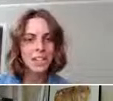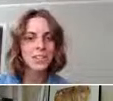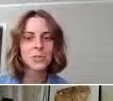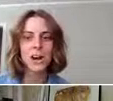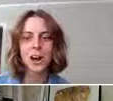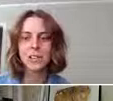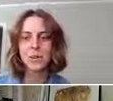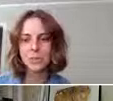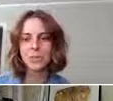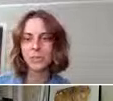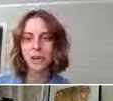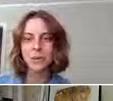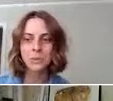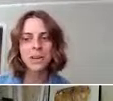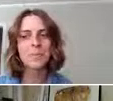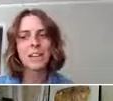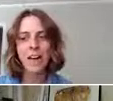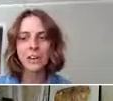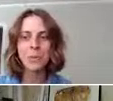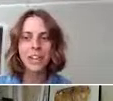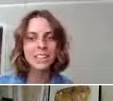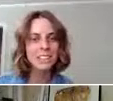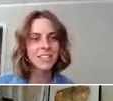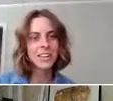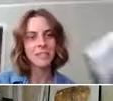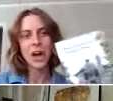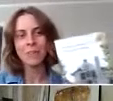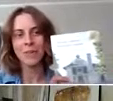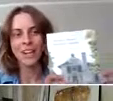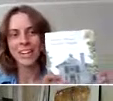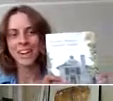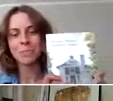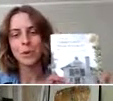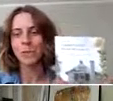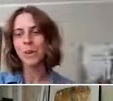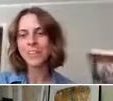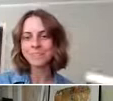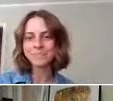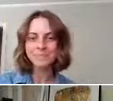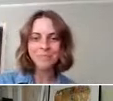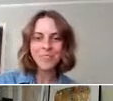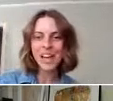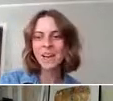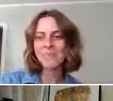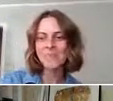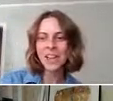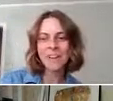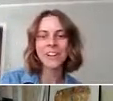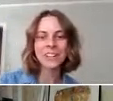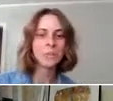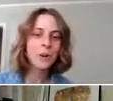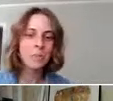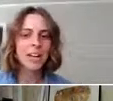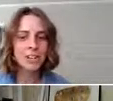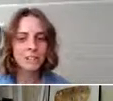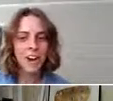published Guide to Historic Artist Homes and Studios written by Valerie Belint, a copy right here, beautiful book.